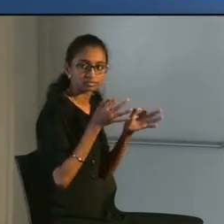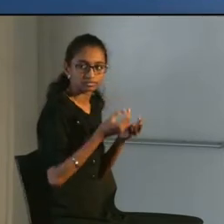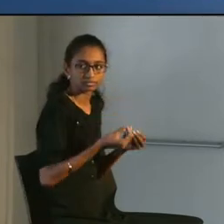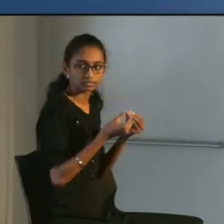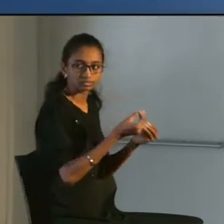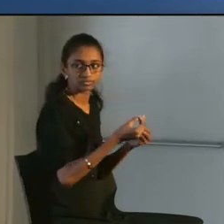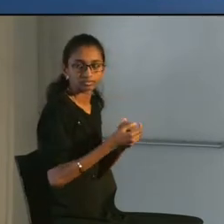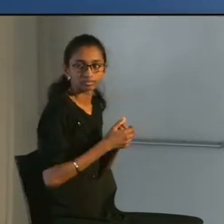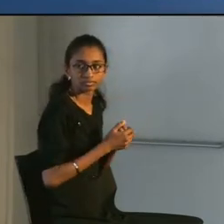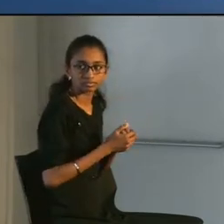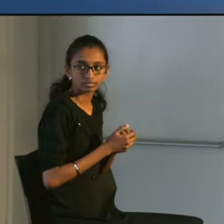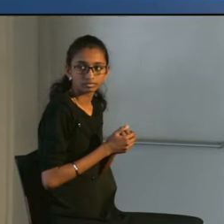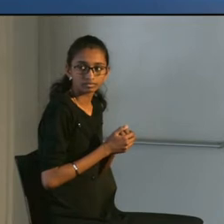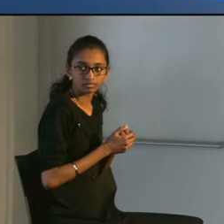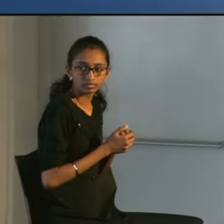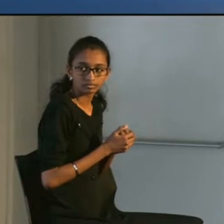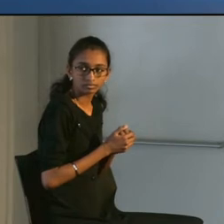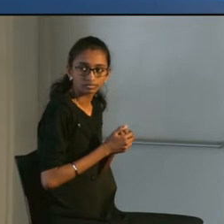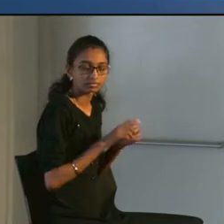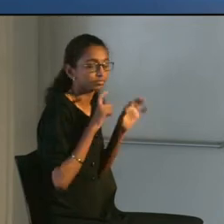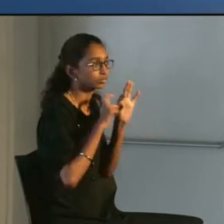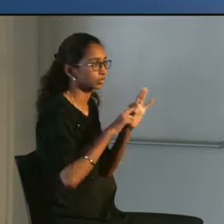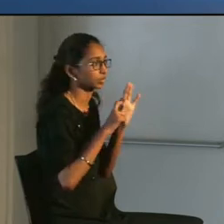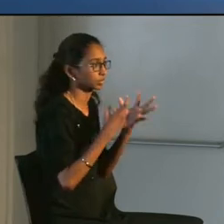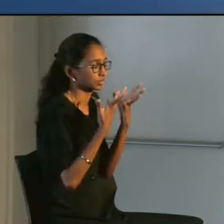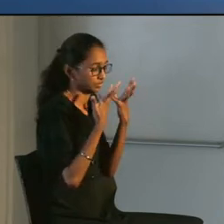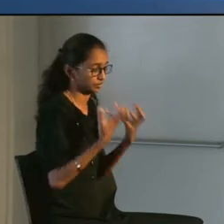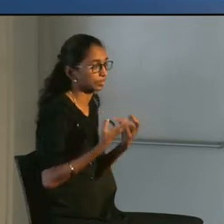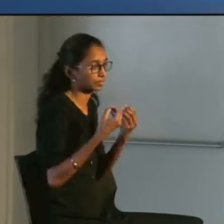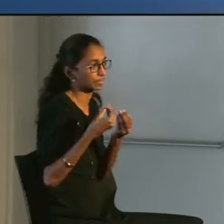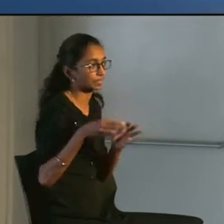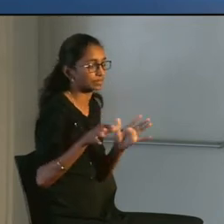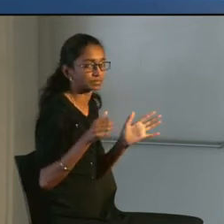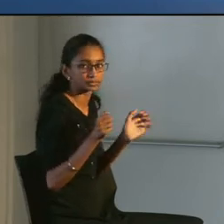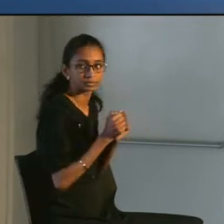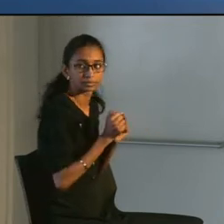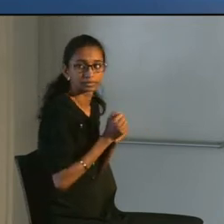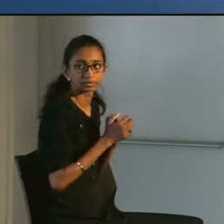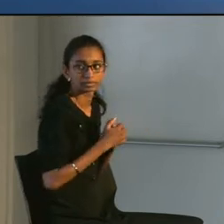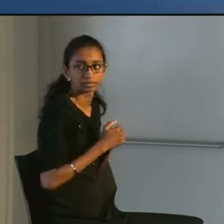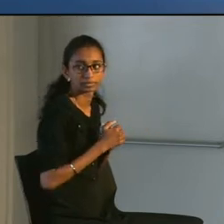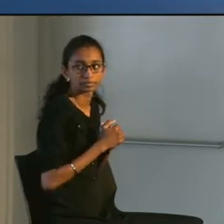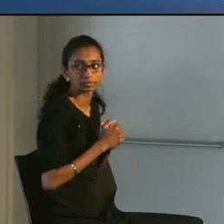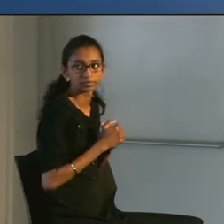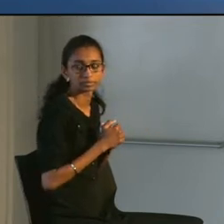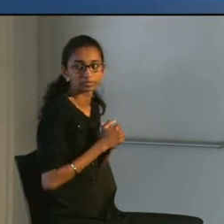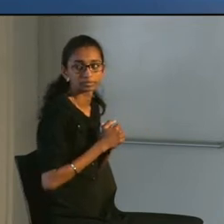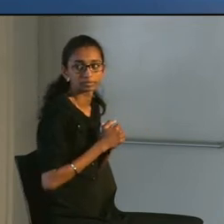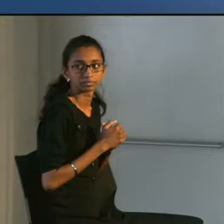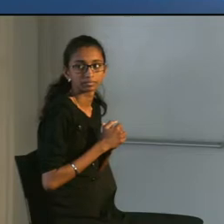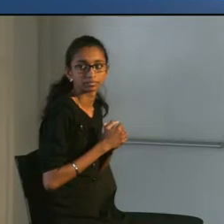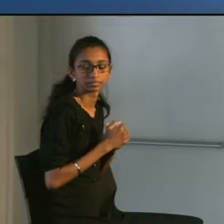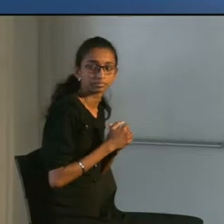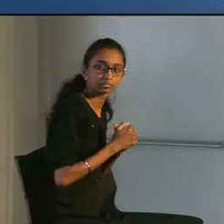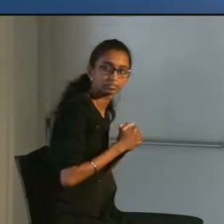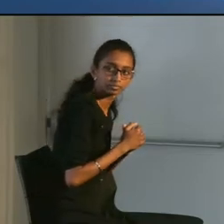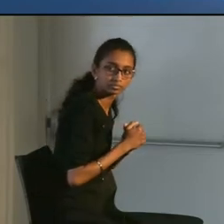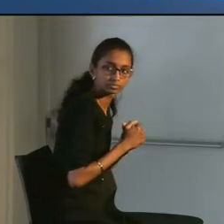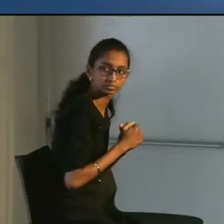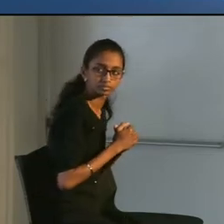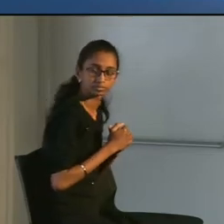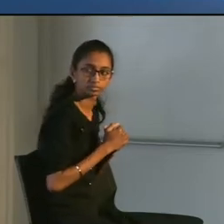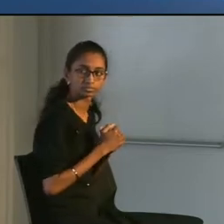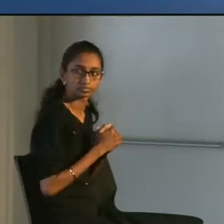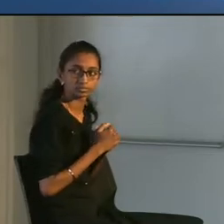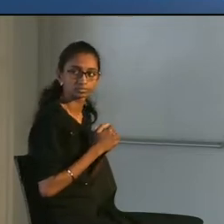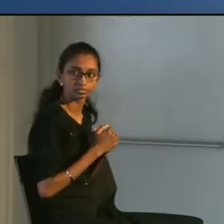learned along the way and questions we're still left with at the moment. So you can